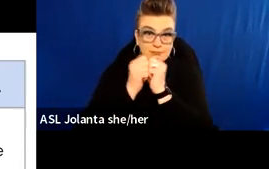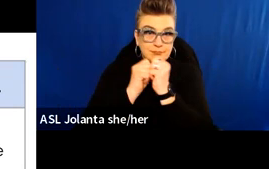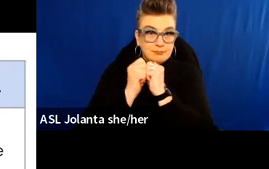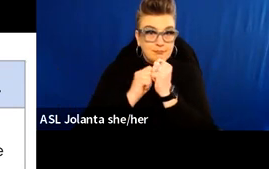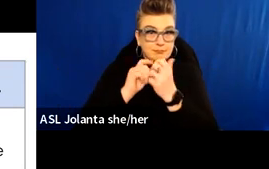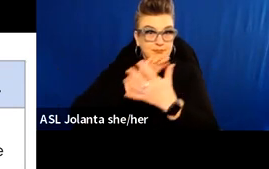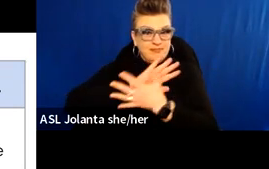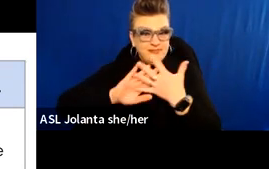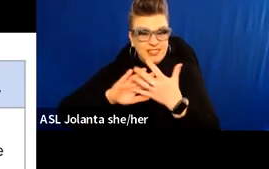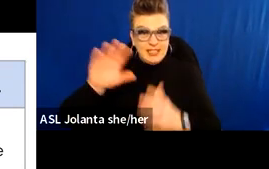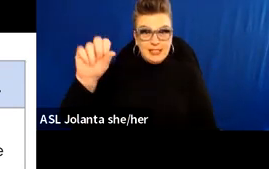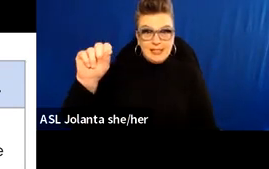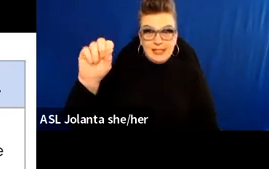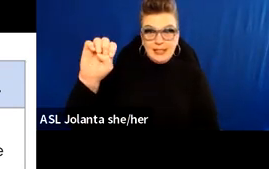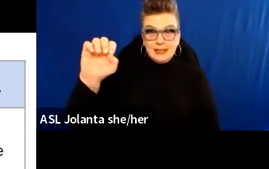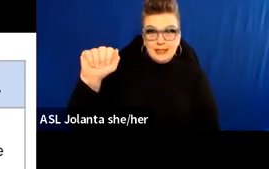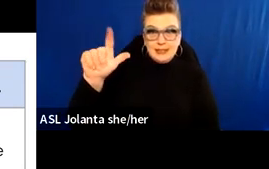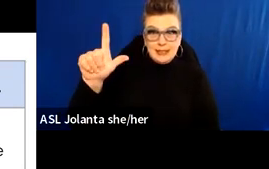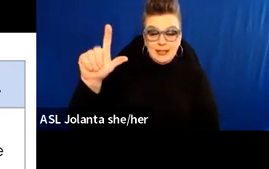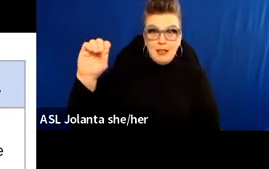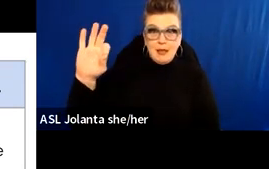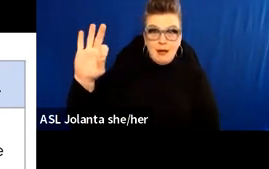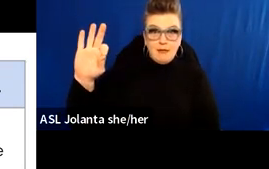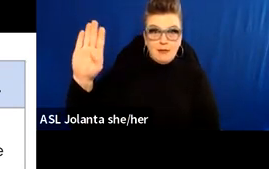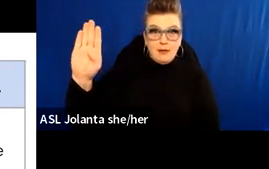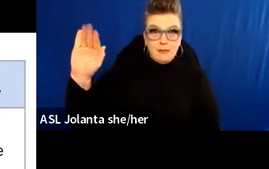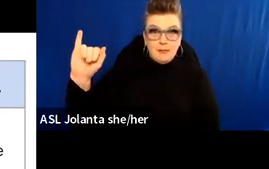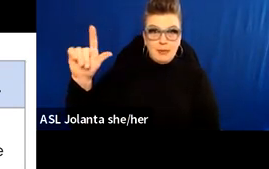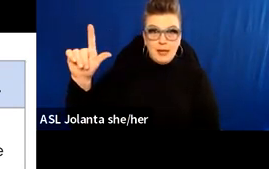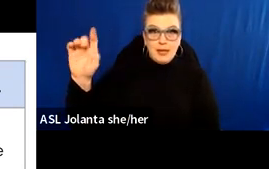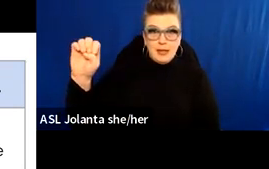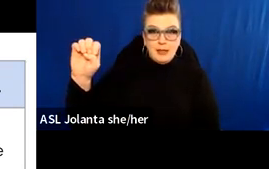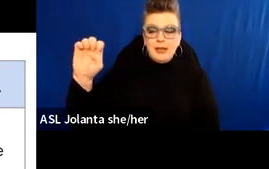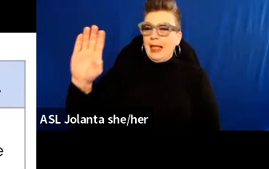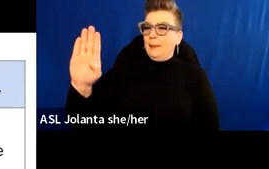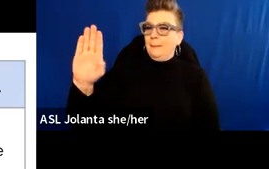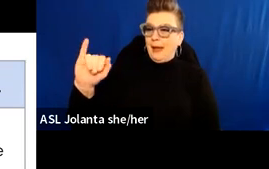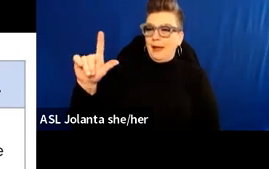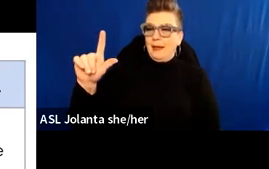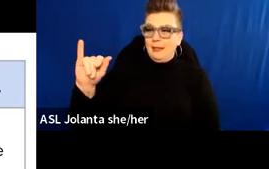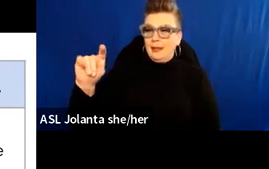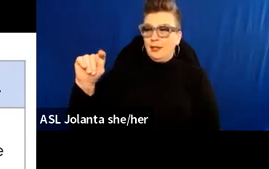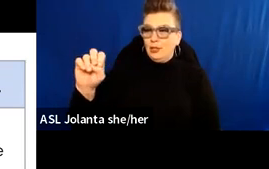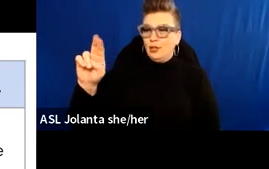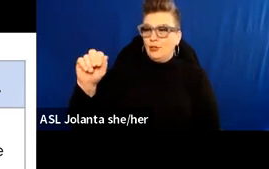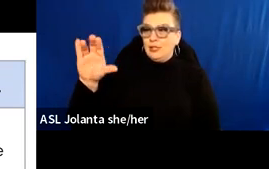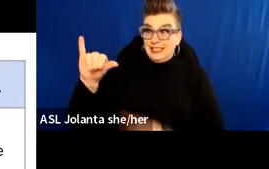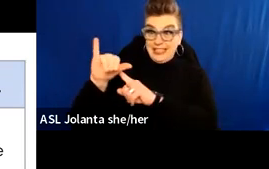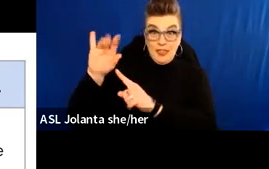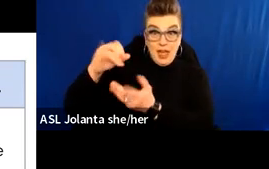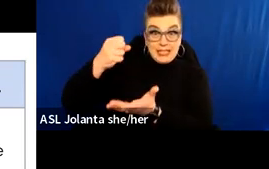um this the seal of by literacy provides um a sign to both college admissions as well as to to